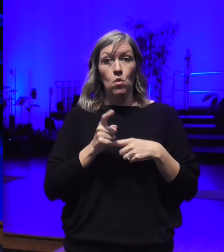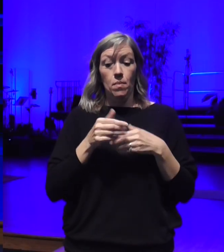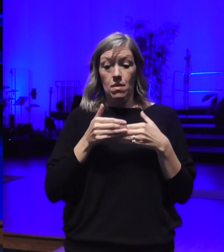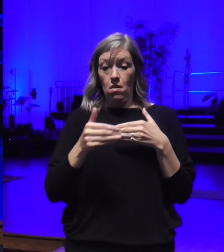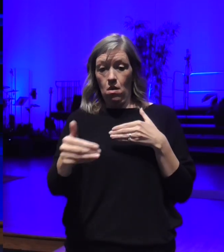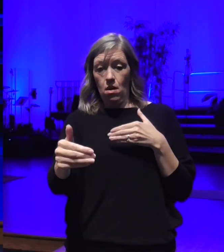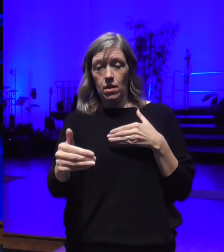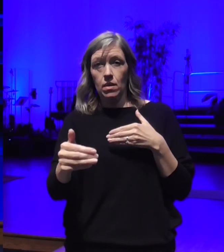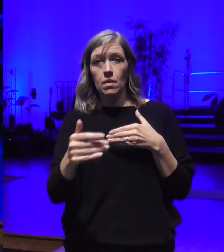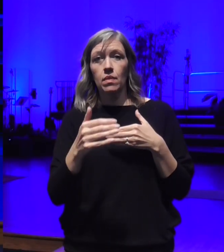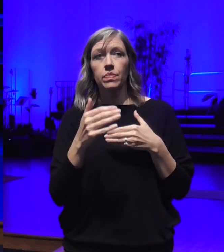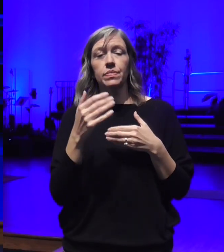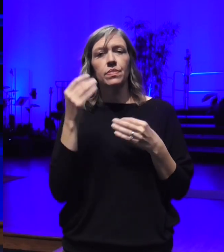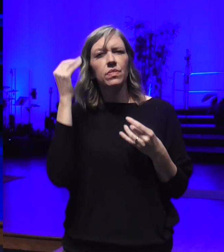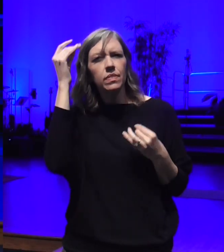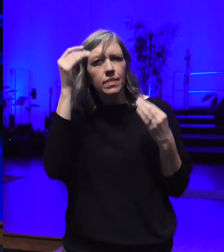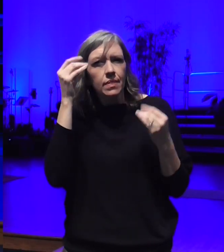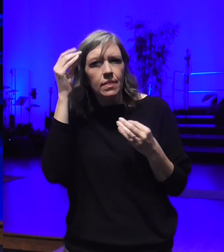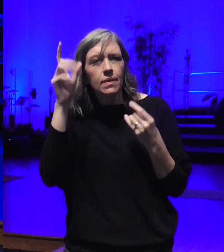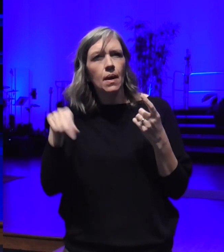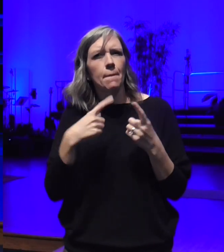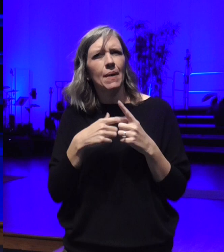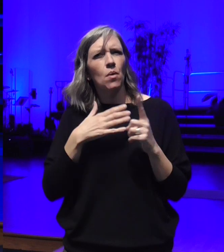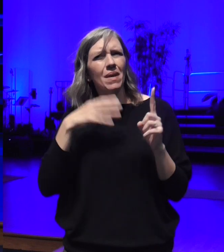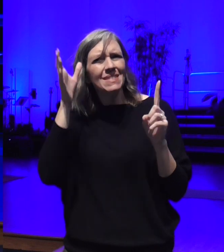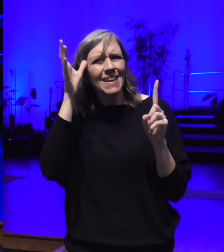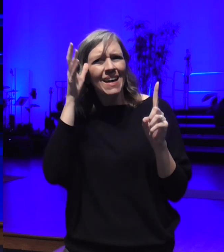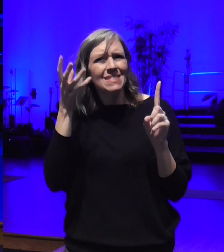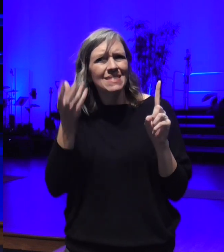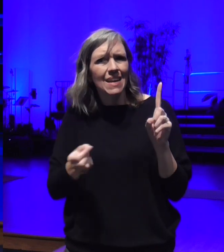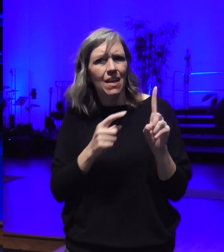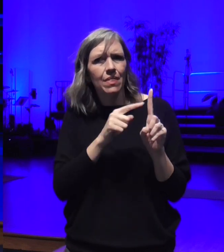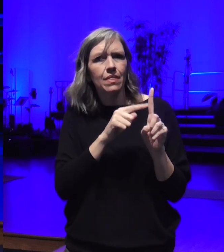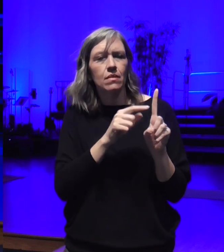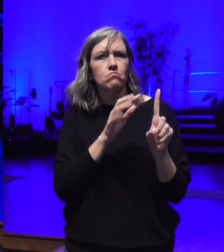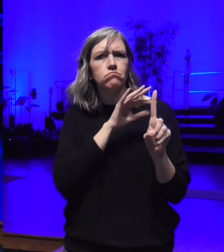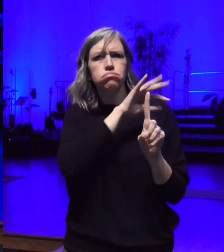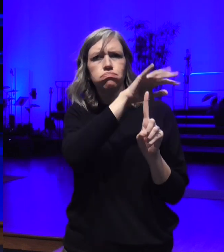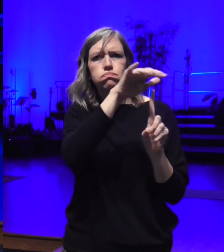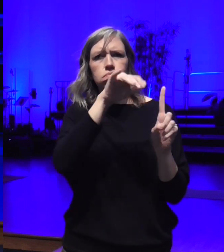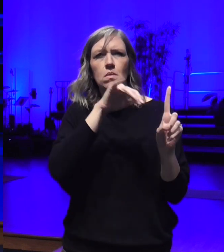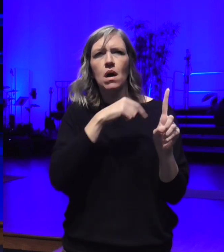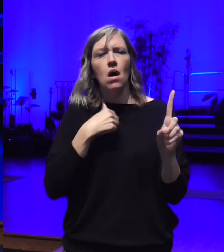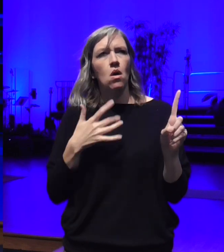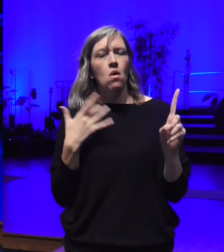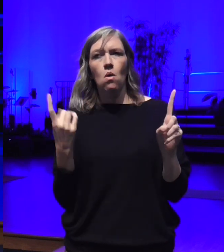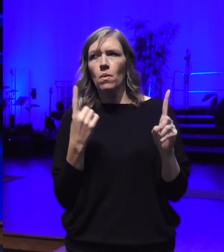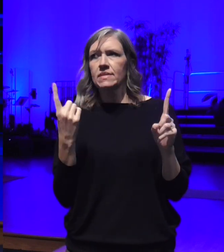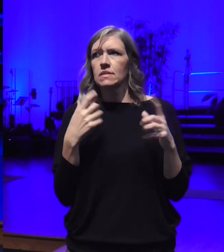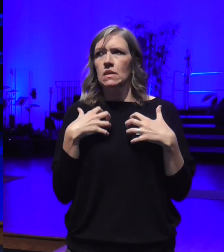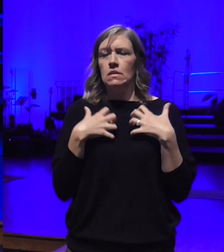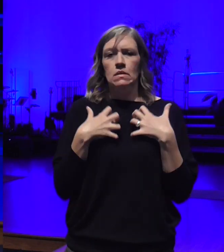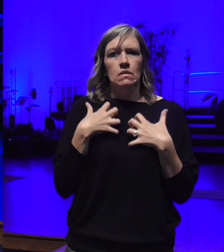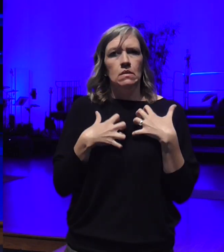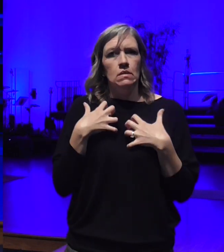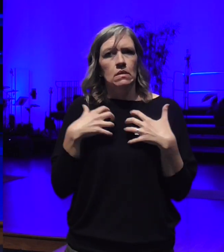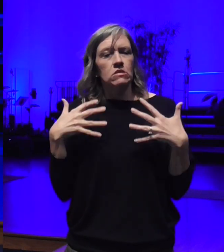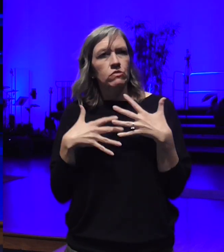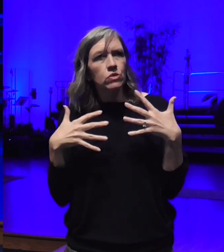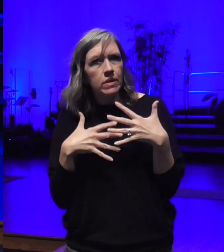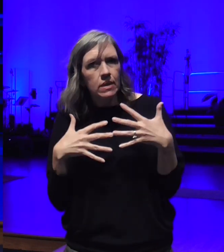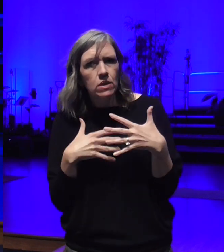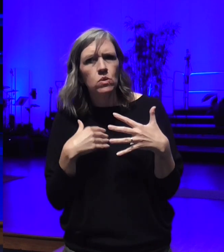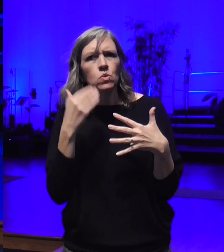his death hung around him like an aura. I always knew it was there, and I was always so afraid